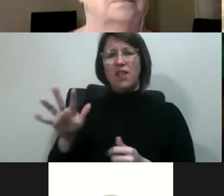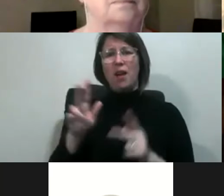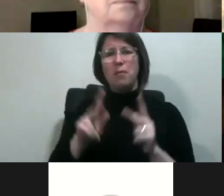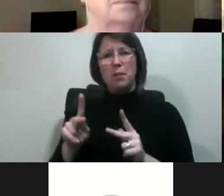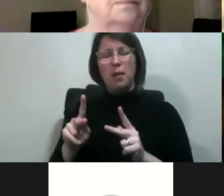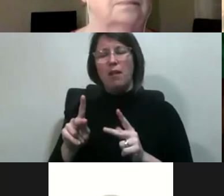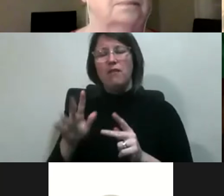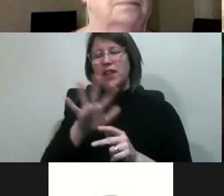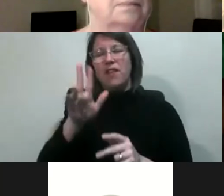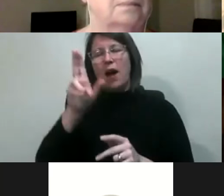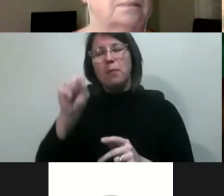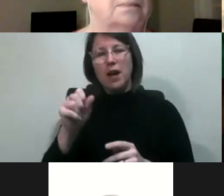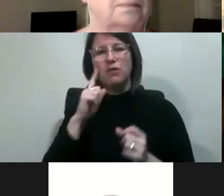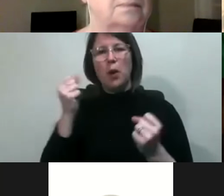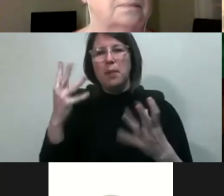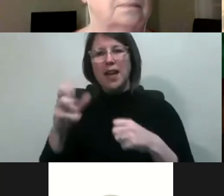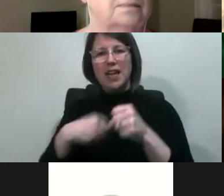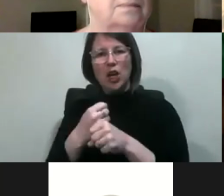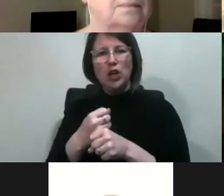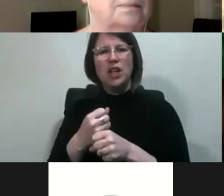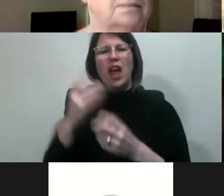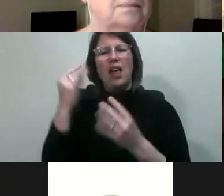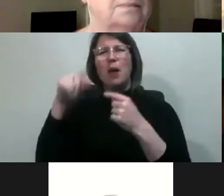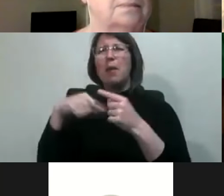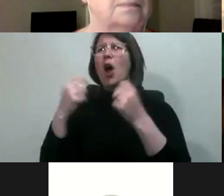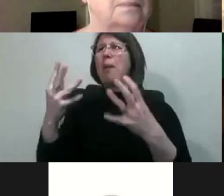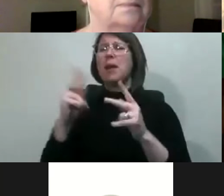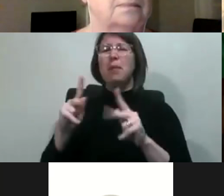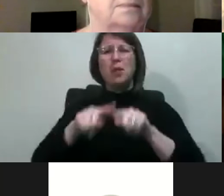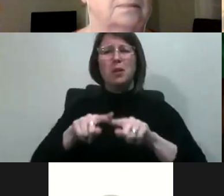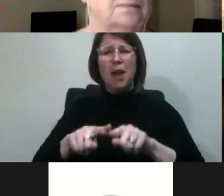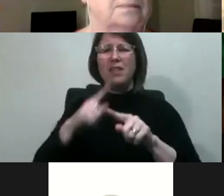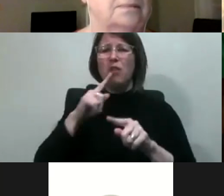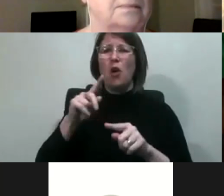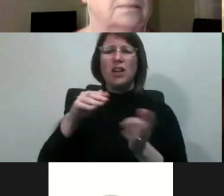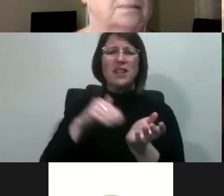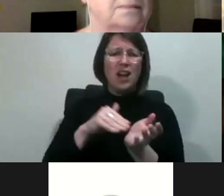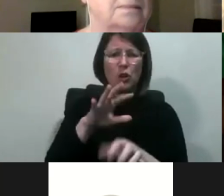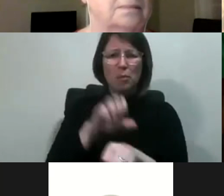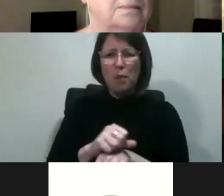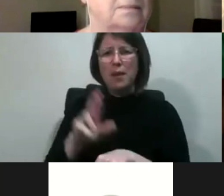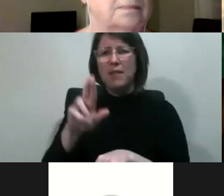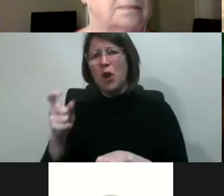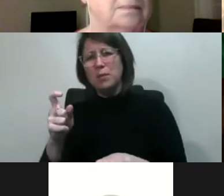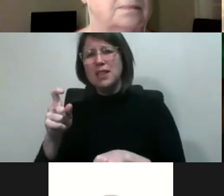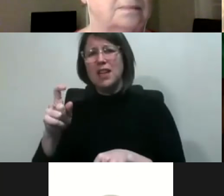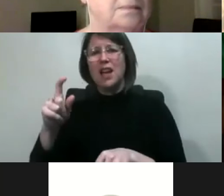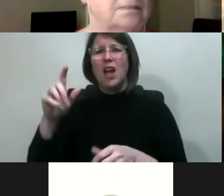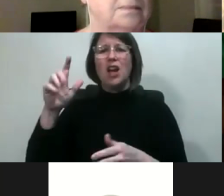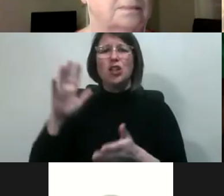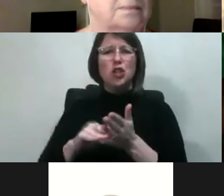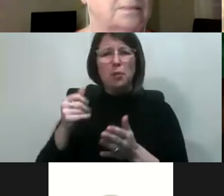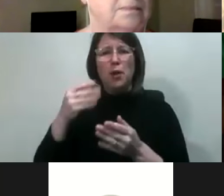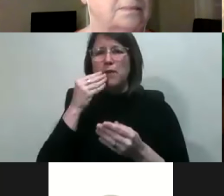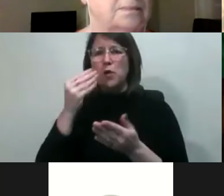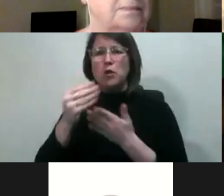and or elderly people who depend on bus route 55 to get to their doctor's appointments, the pharmacy, library, and lower cost supermarkets. That's true. We have a lot